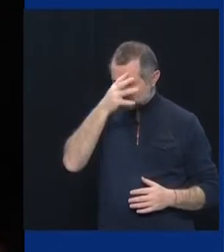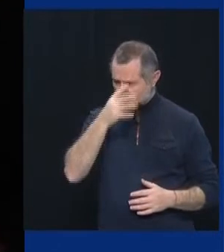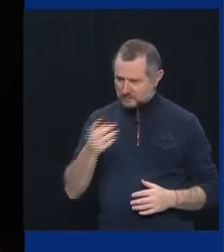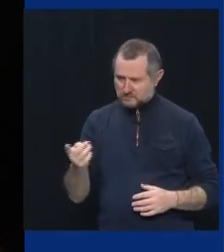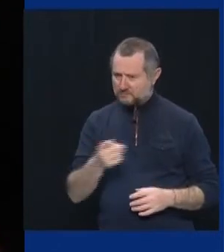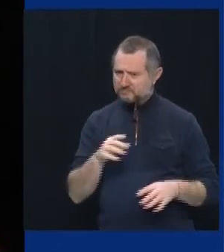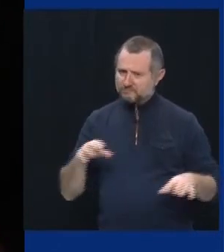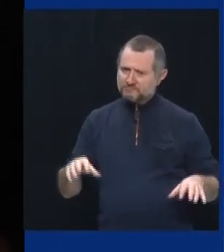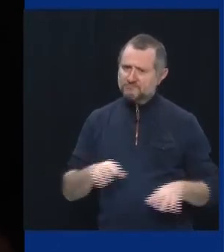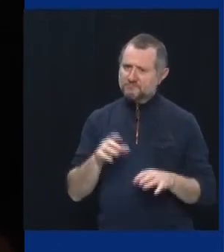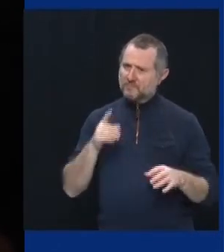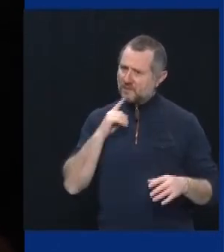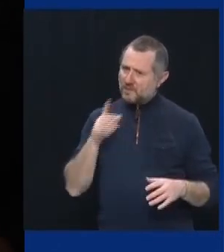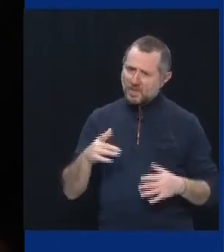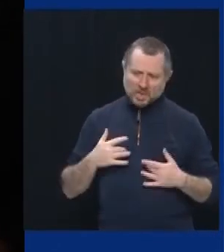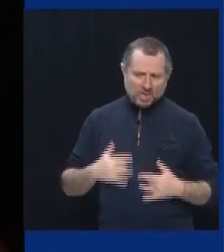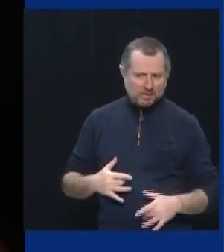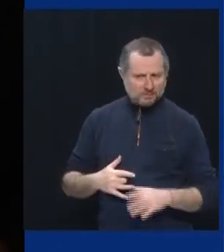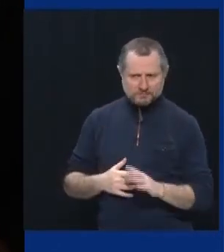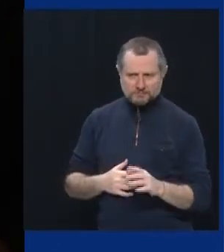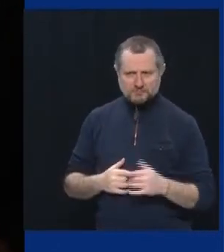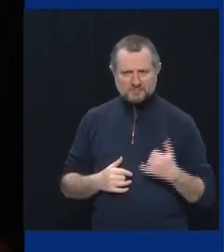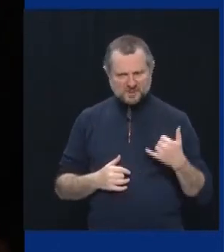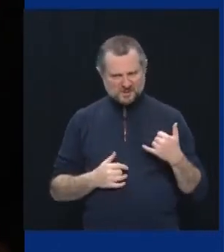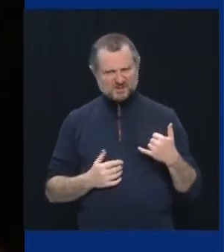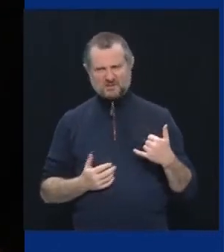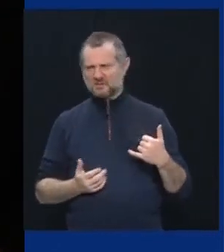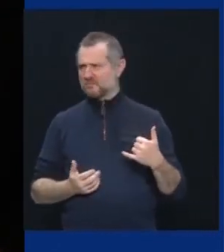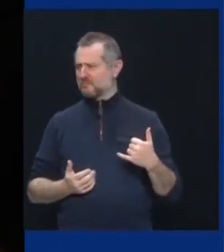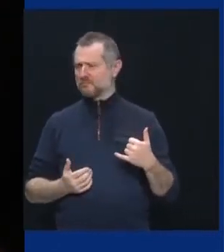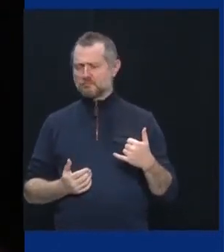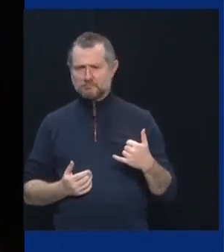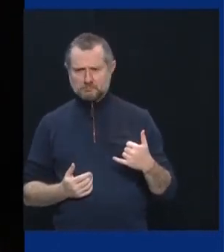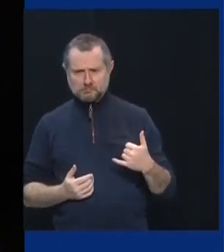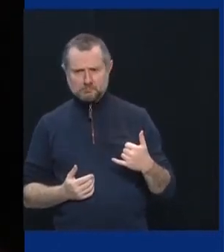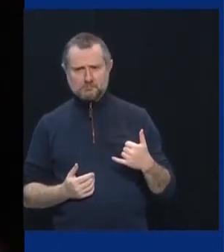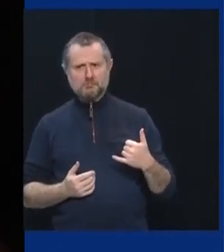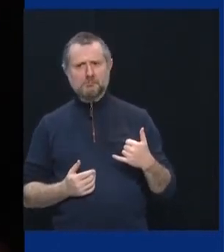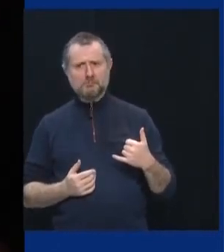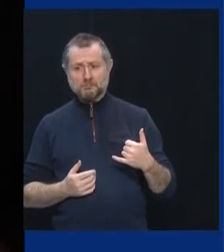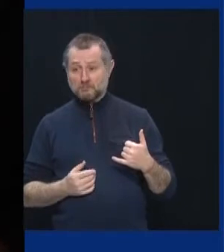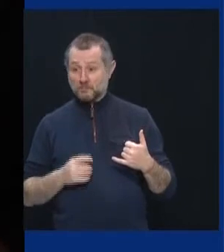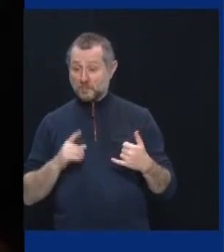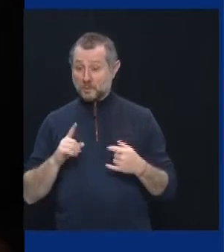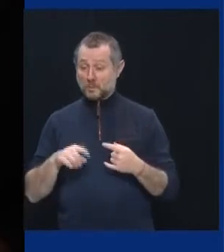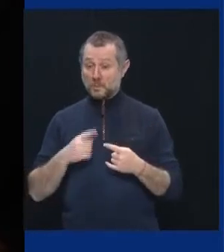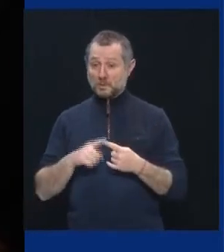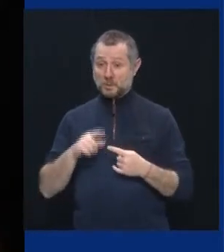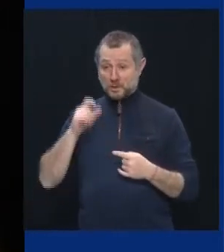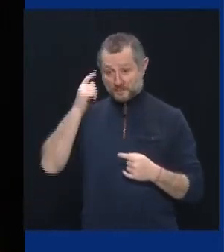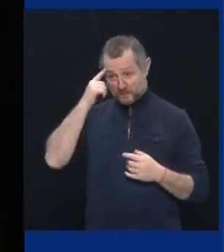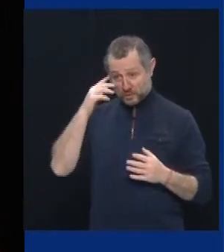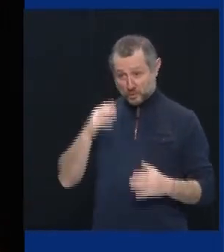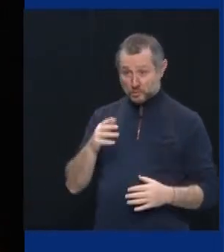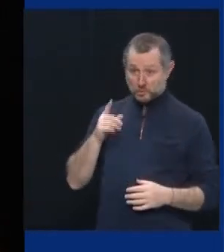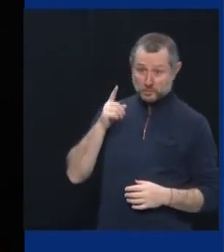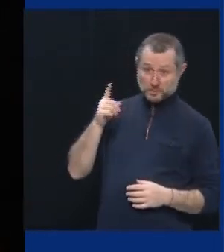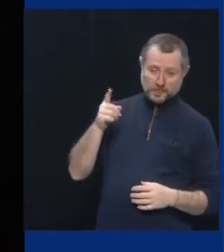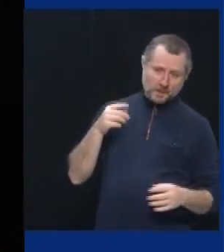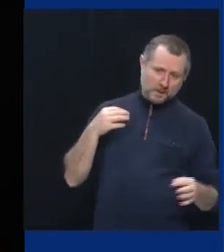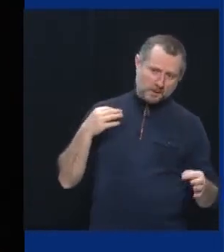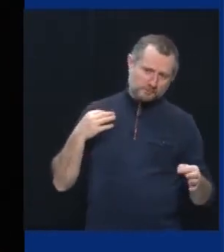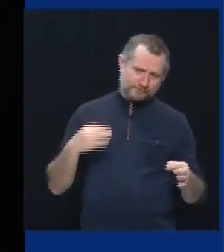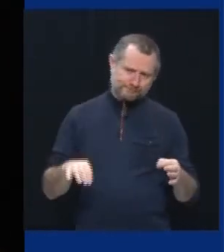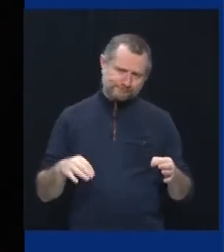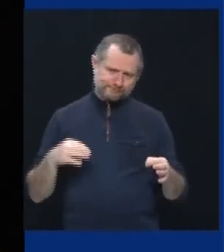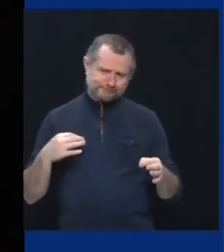to feel sad. And so when the governor says that there's a